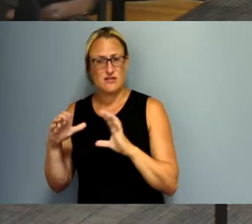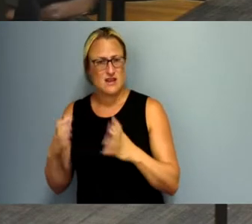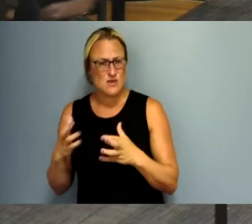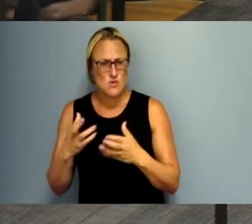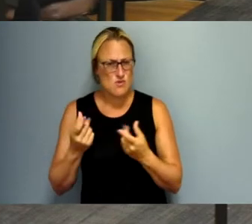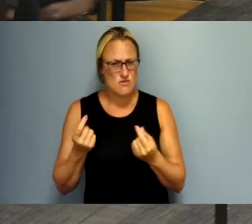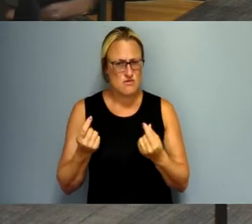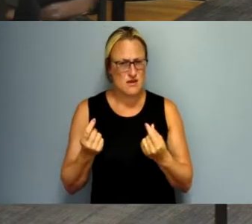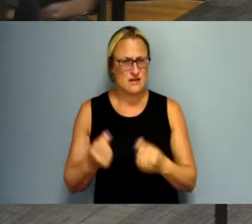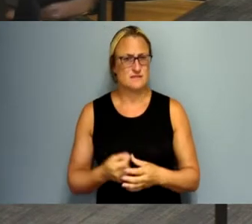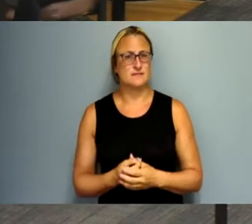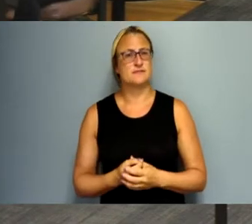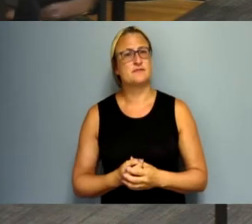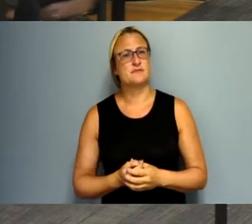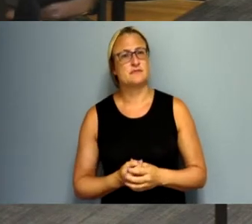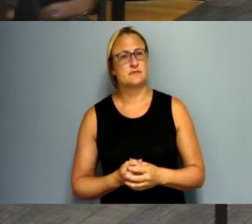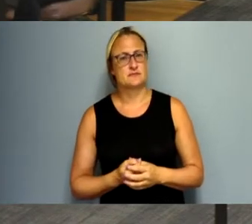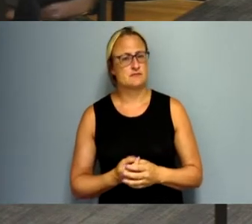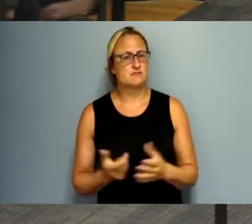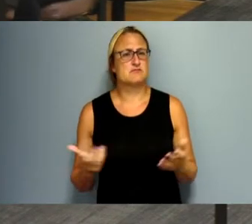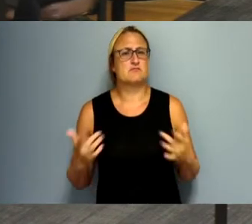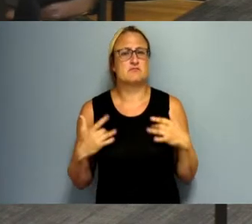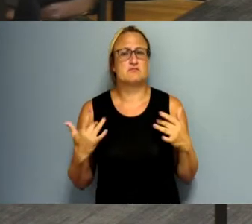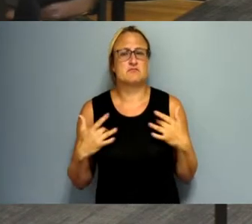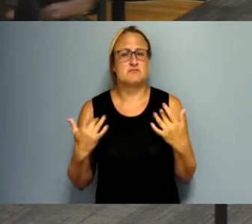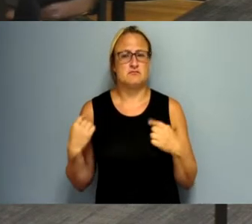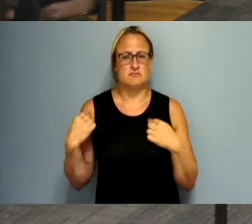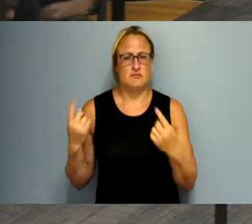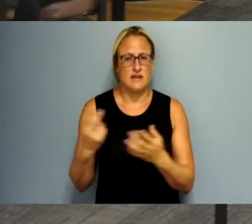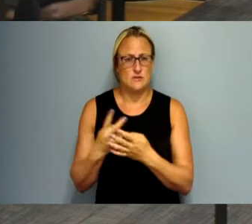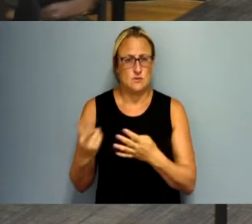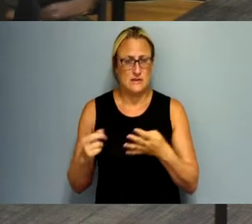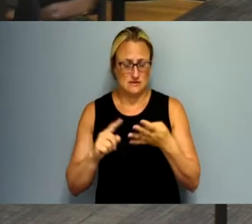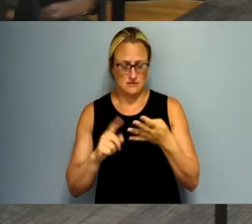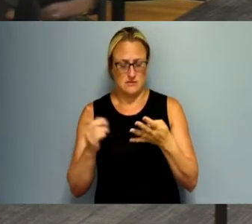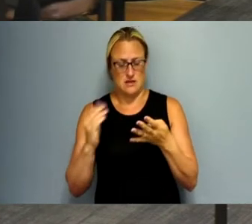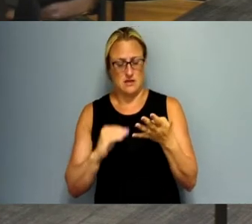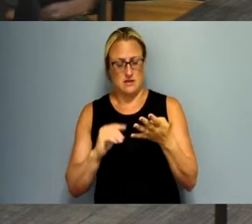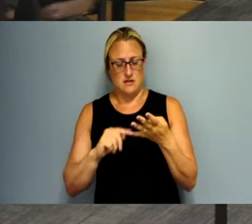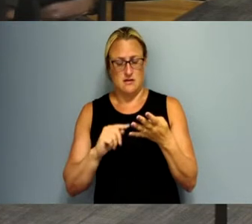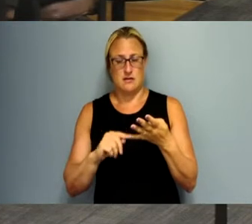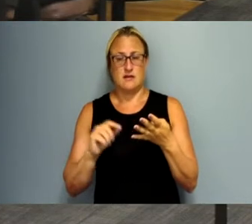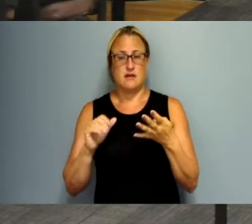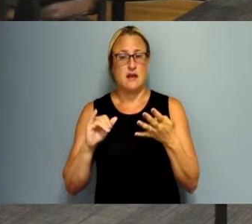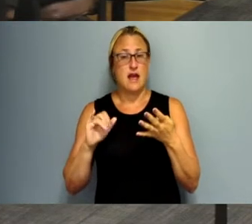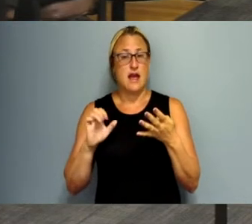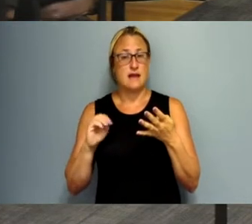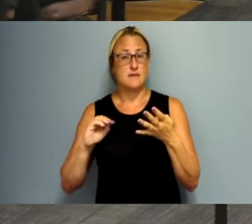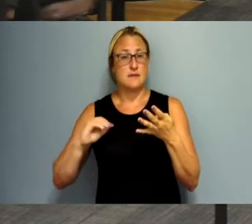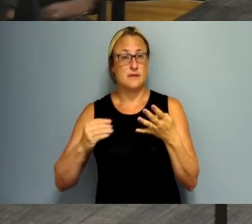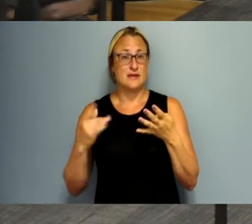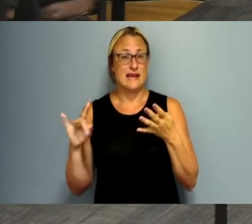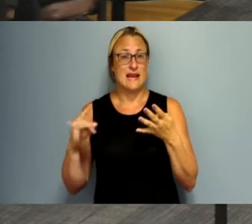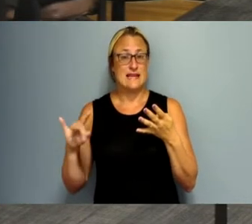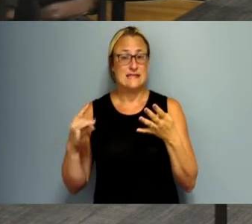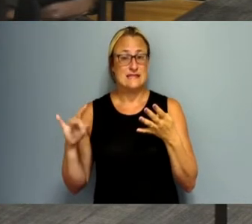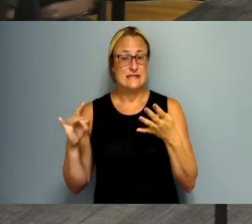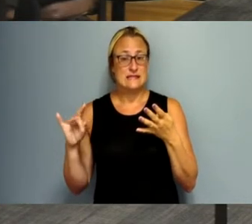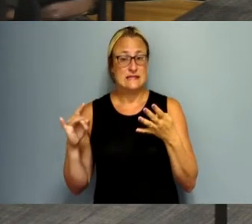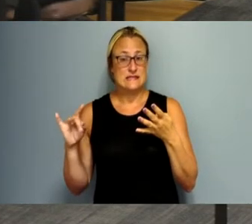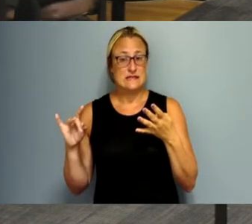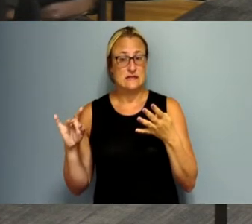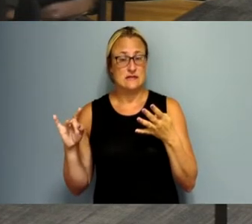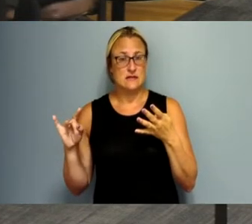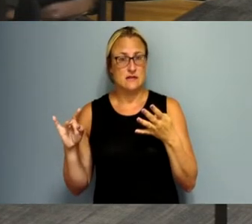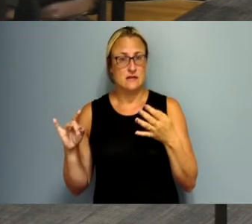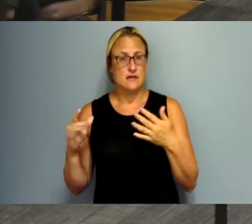for this one? What occurred in the last 2 weeks? And item 18, what type of a